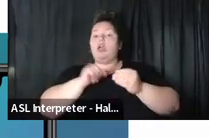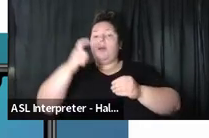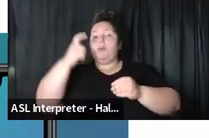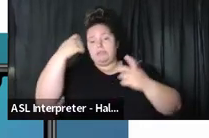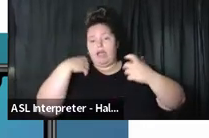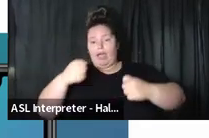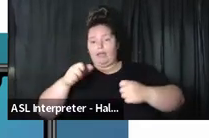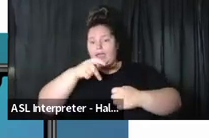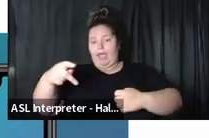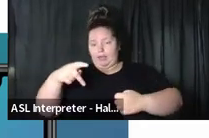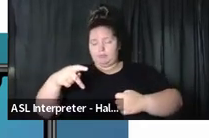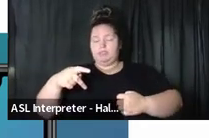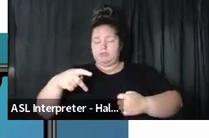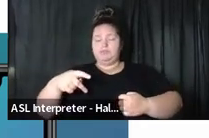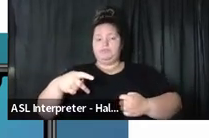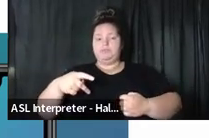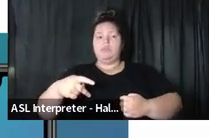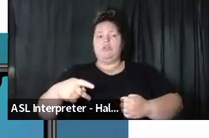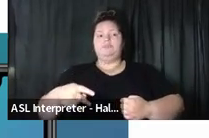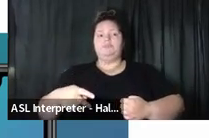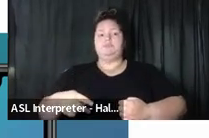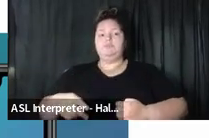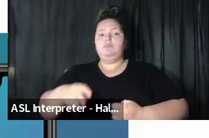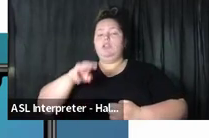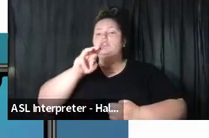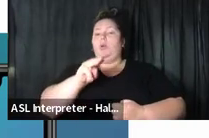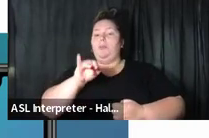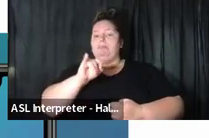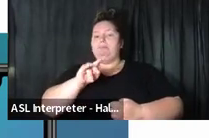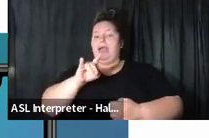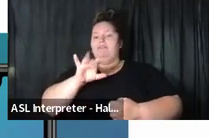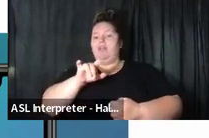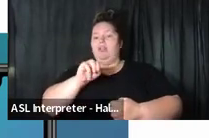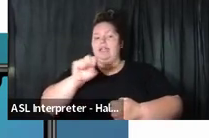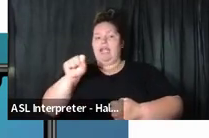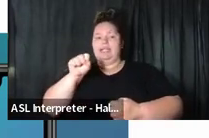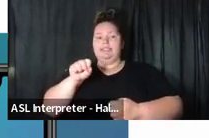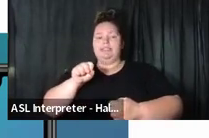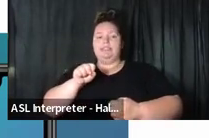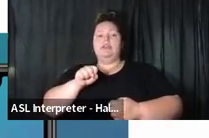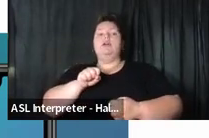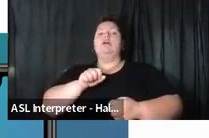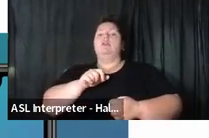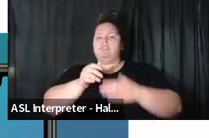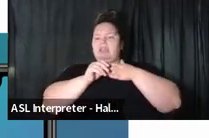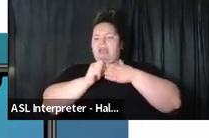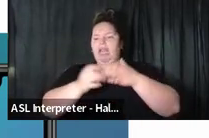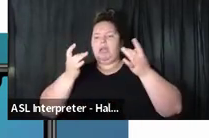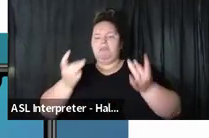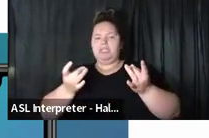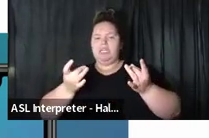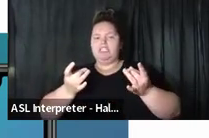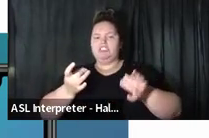there. So mindfulness, so guided meditation, there's the Calm app, which is the app that's on the screen that does like